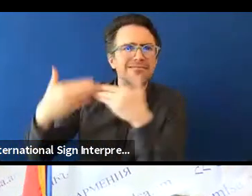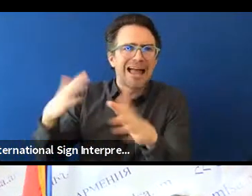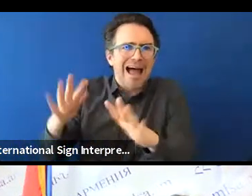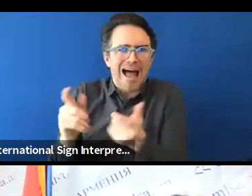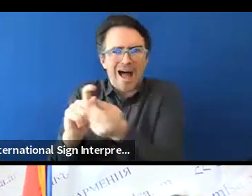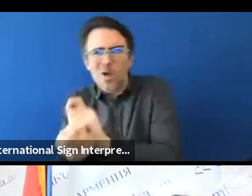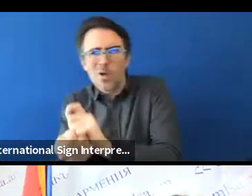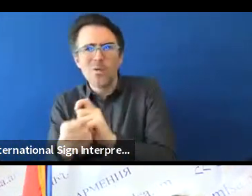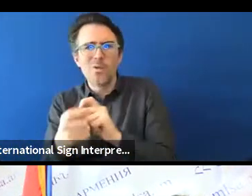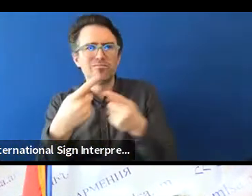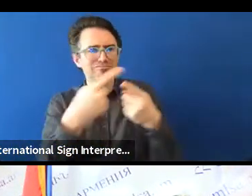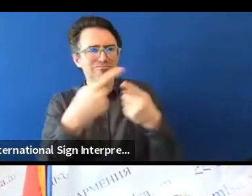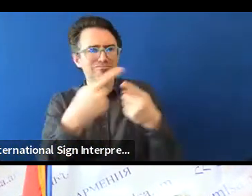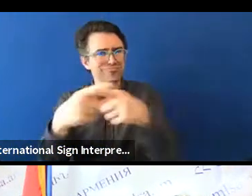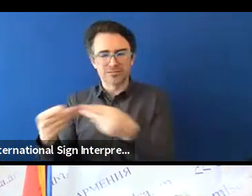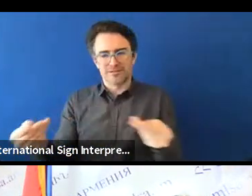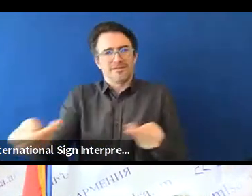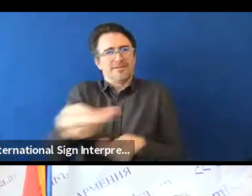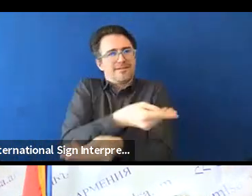than ever needed.